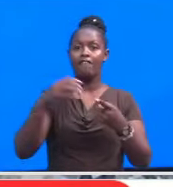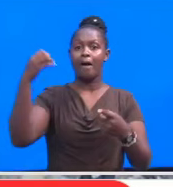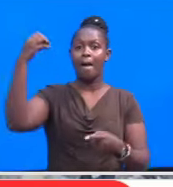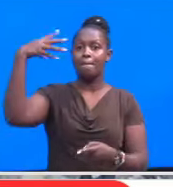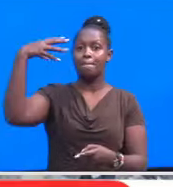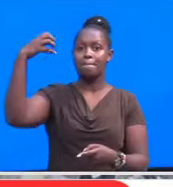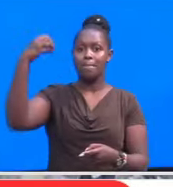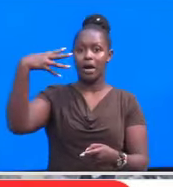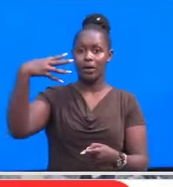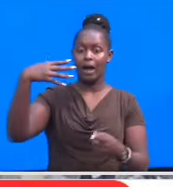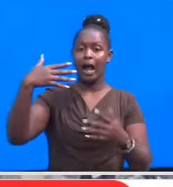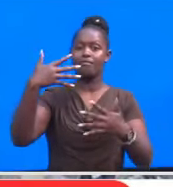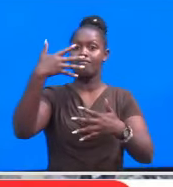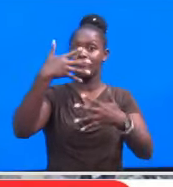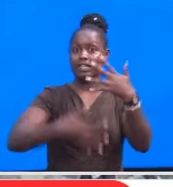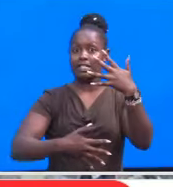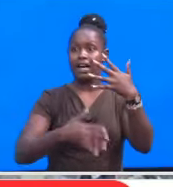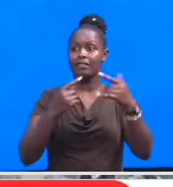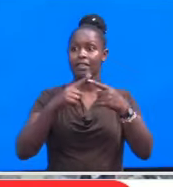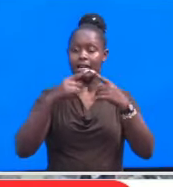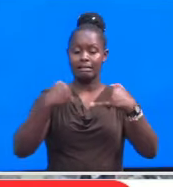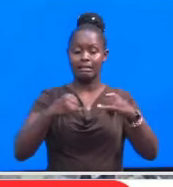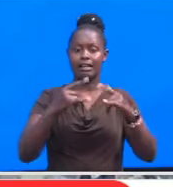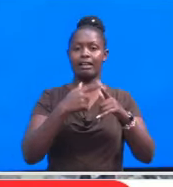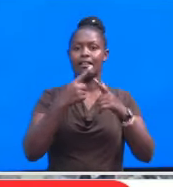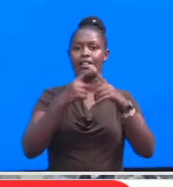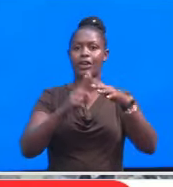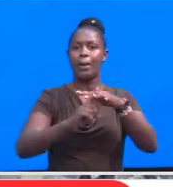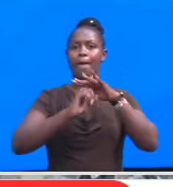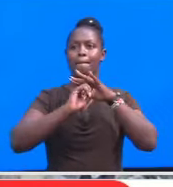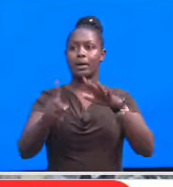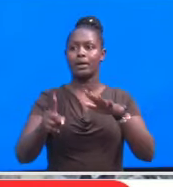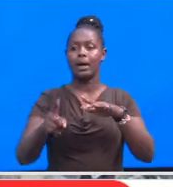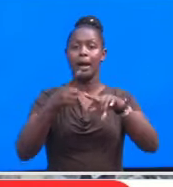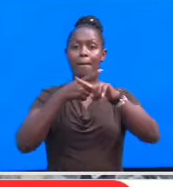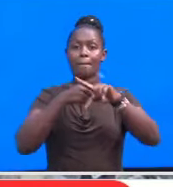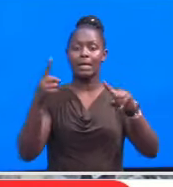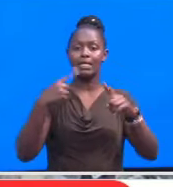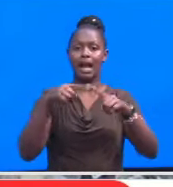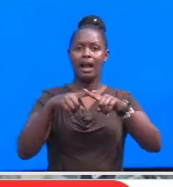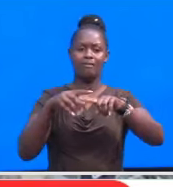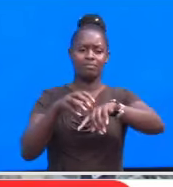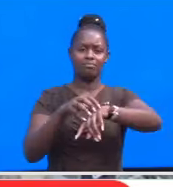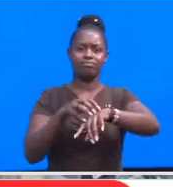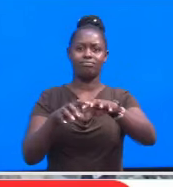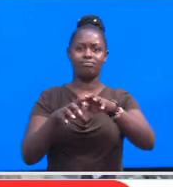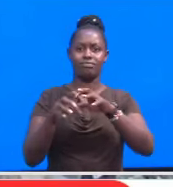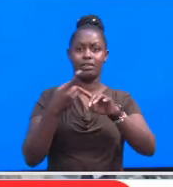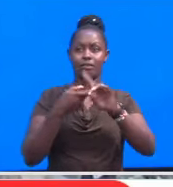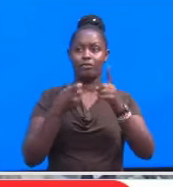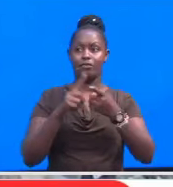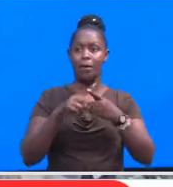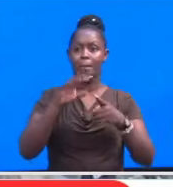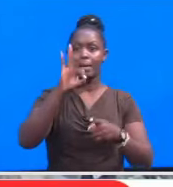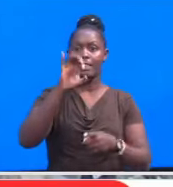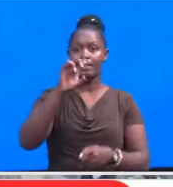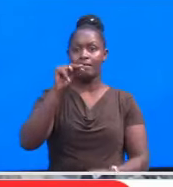minutes of struggling to jump over the wall, she manages to flee, though with severe scratches from the fence.